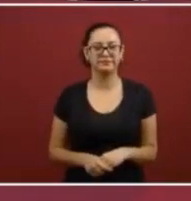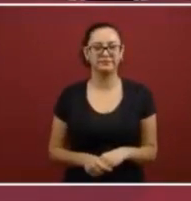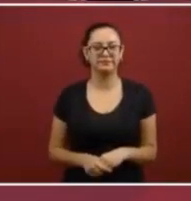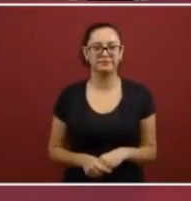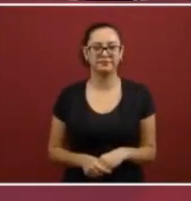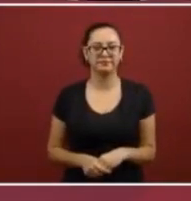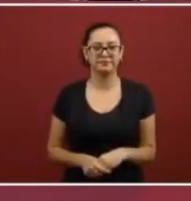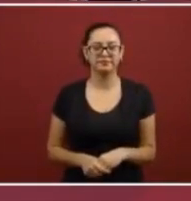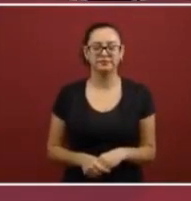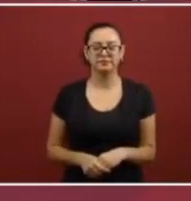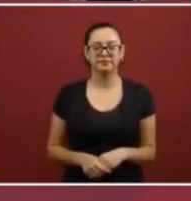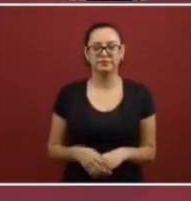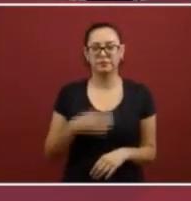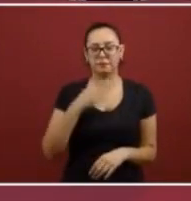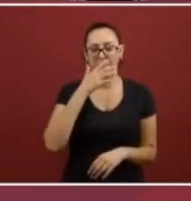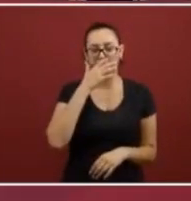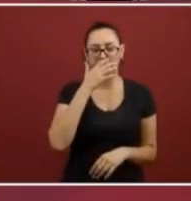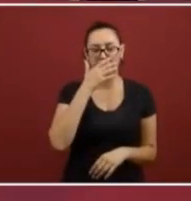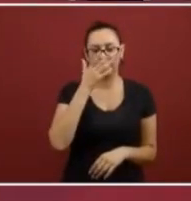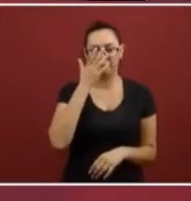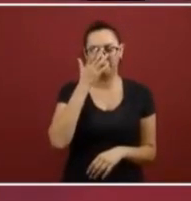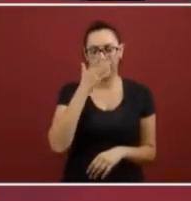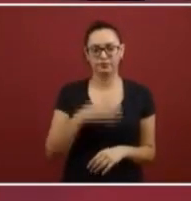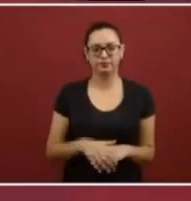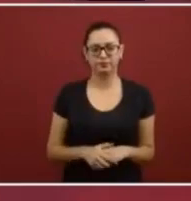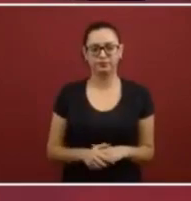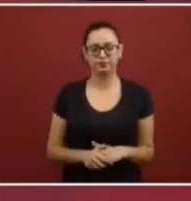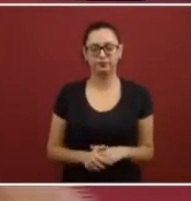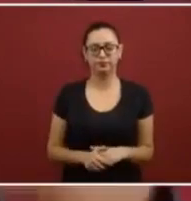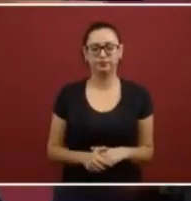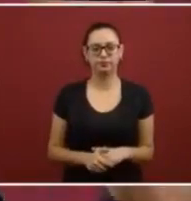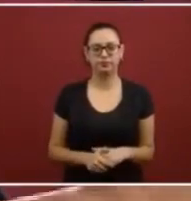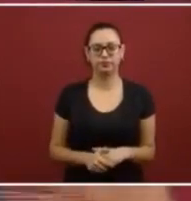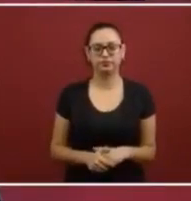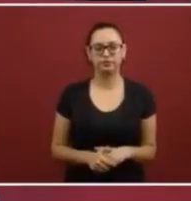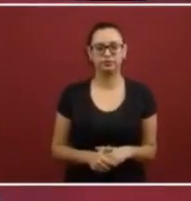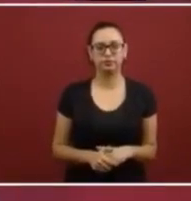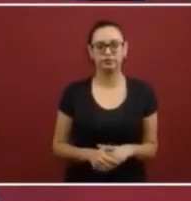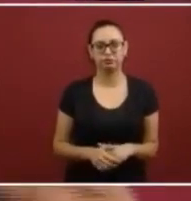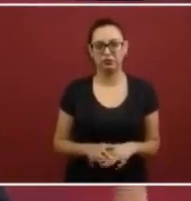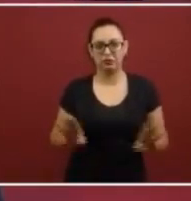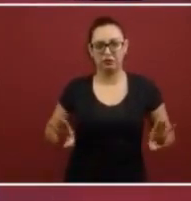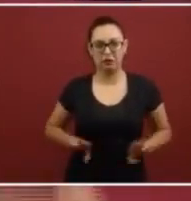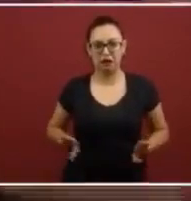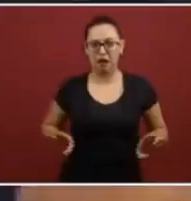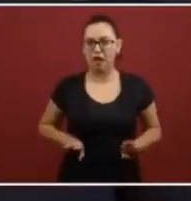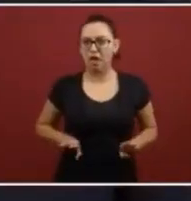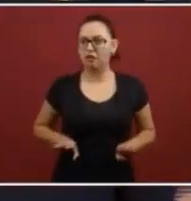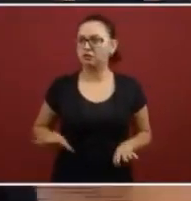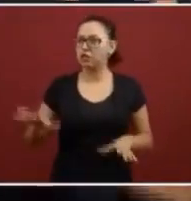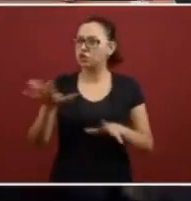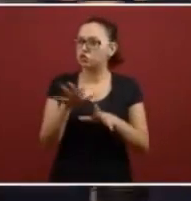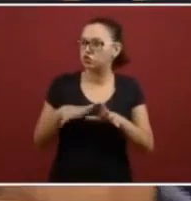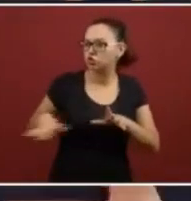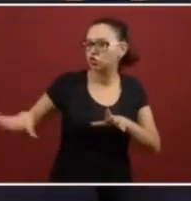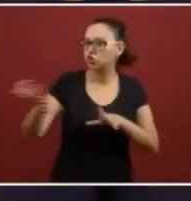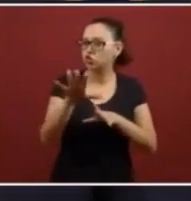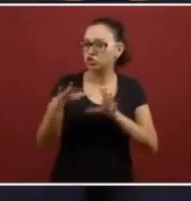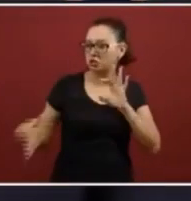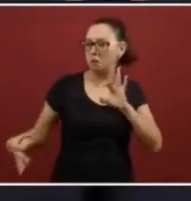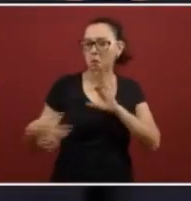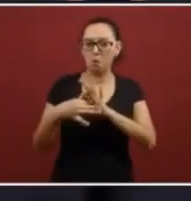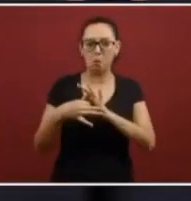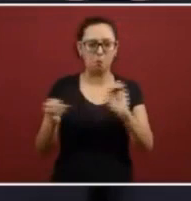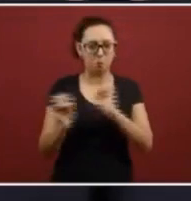servants. No tienen una dimensión social. They Antes didn't se have le llamaba, o se a les decía